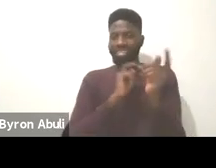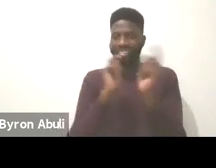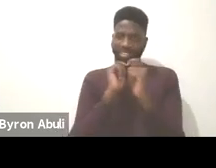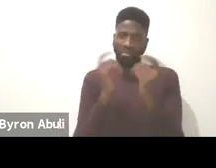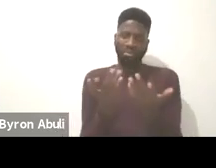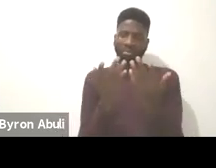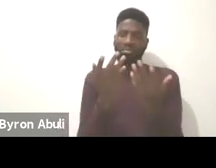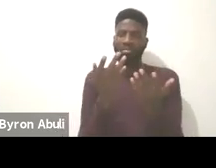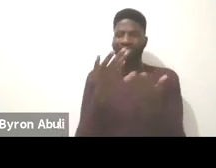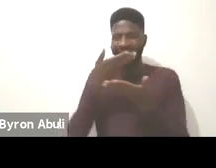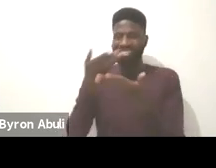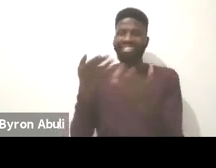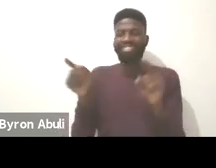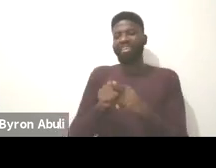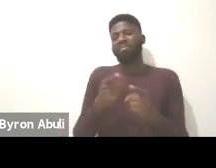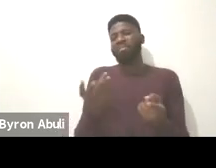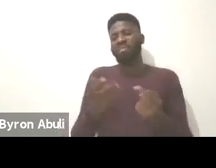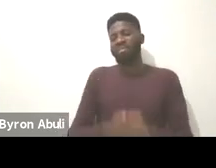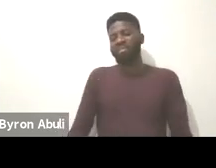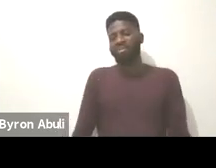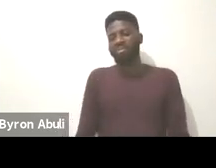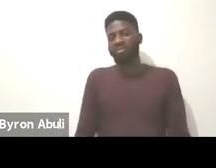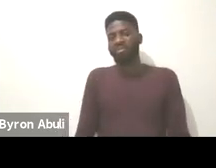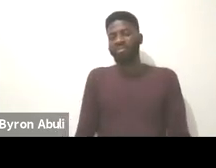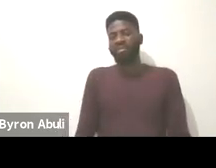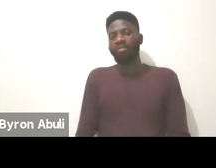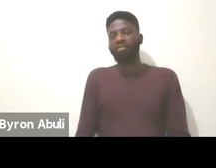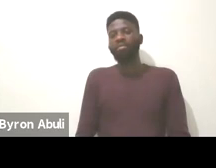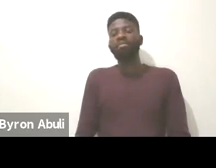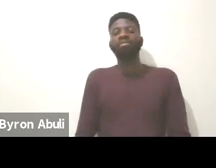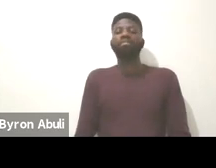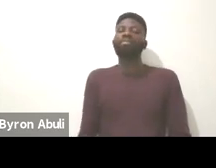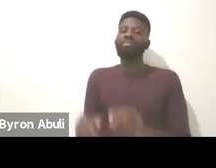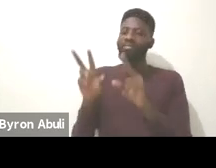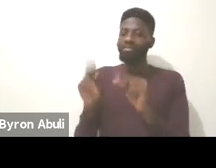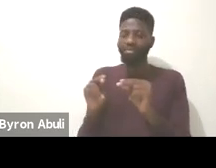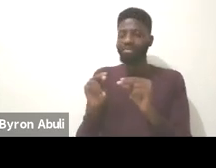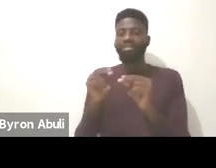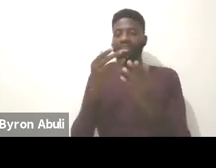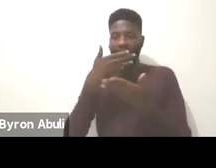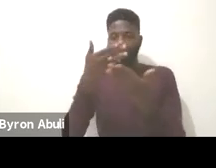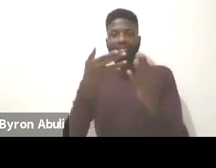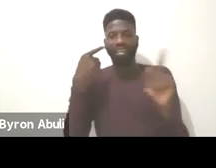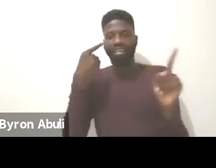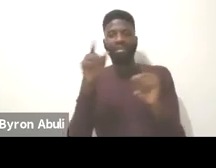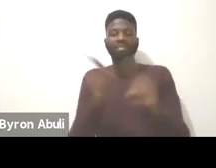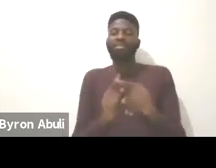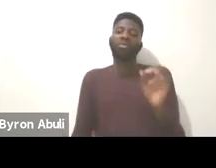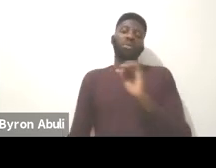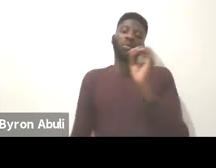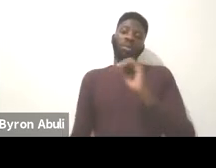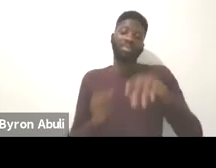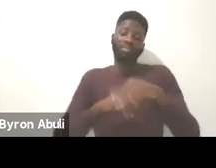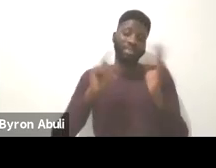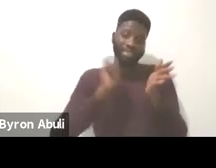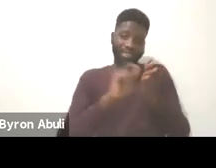the answers have the same purpose. No, the answers do not have the same purpose, because in a written,